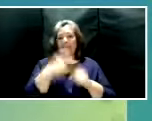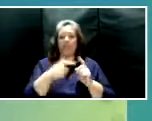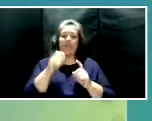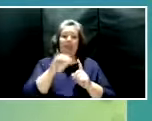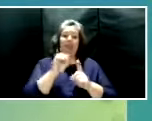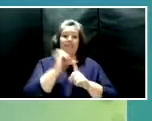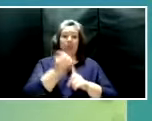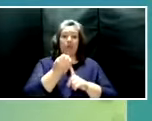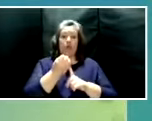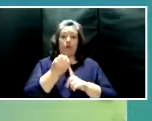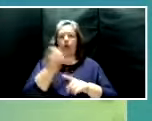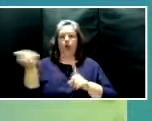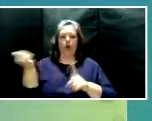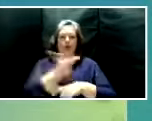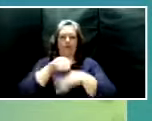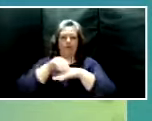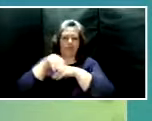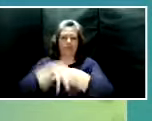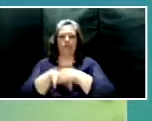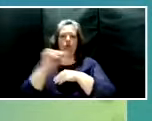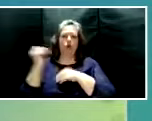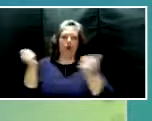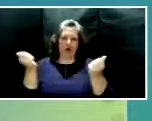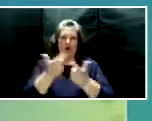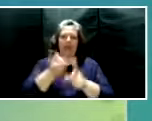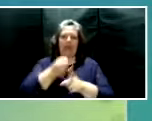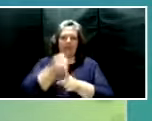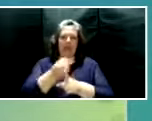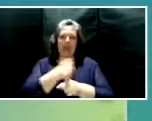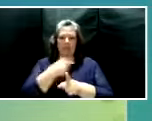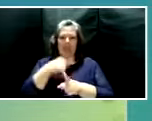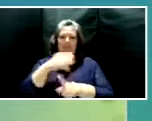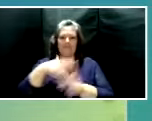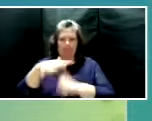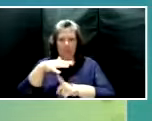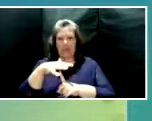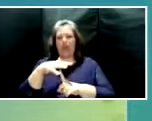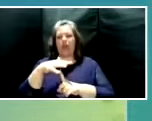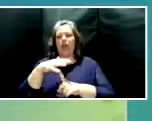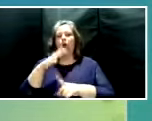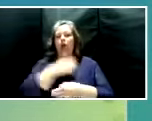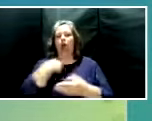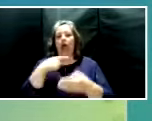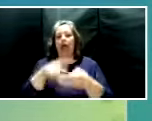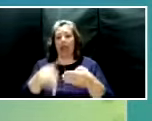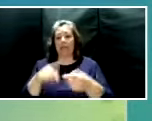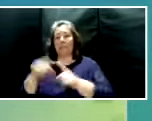these are all determinants that impact our environment, that impact these outcomes. But the political determinants of health